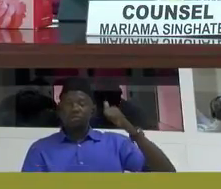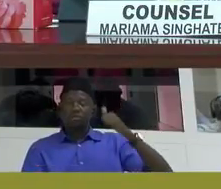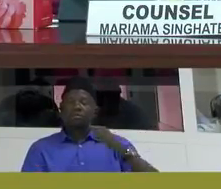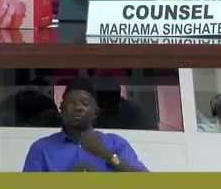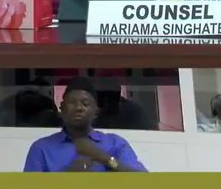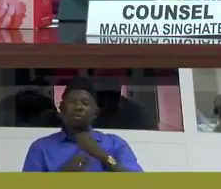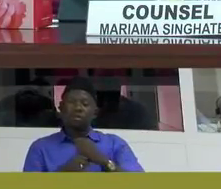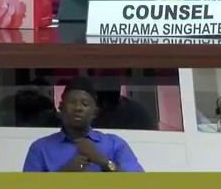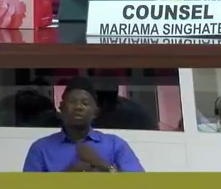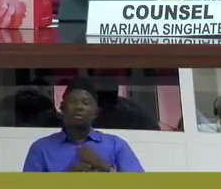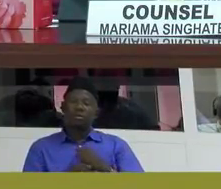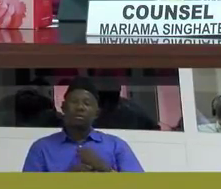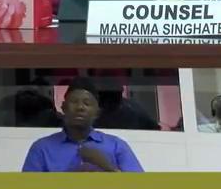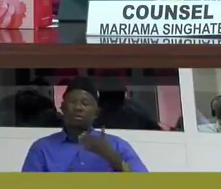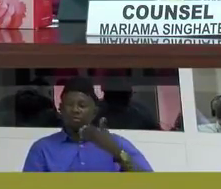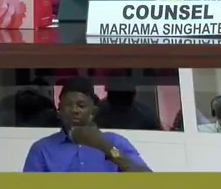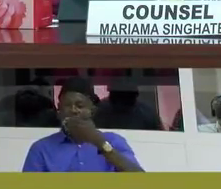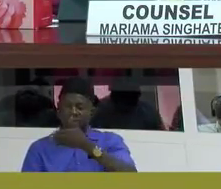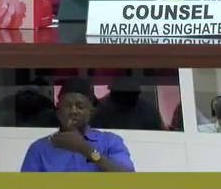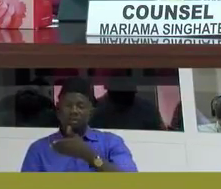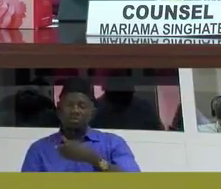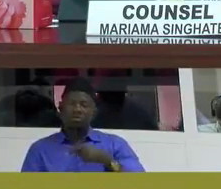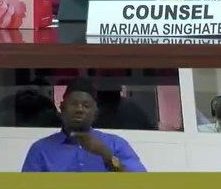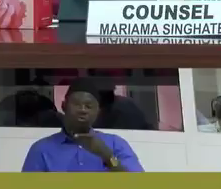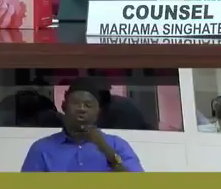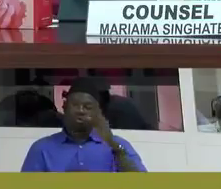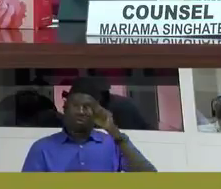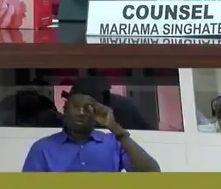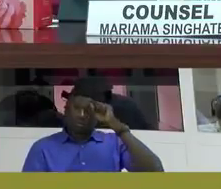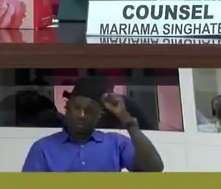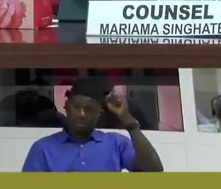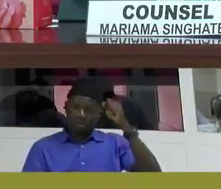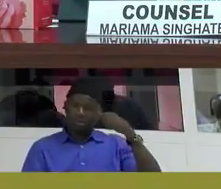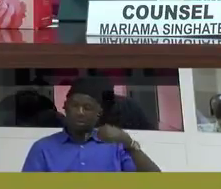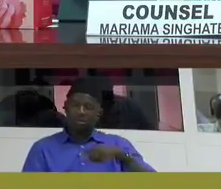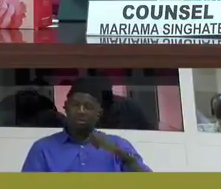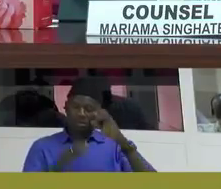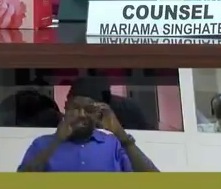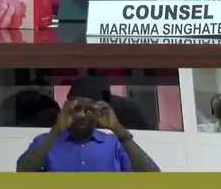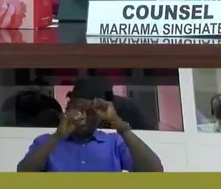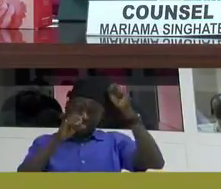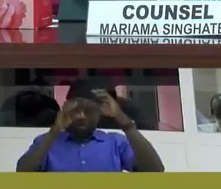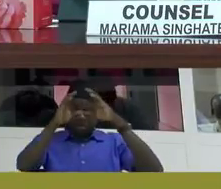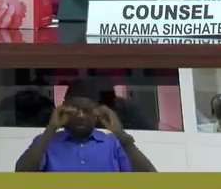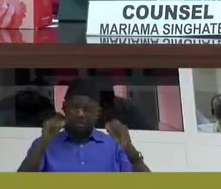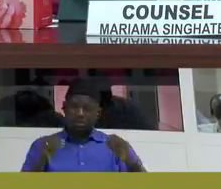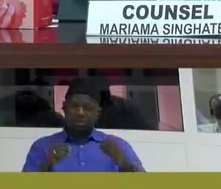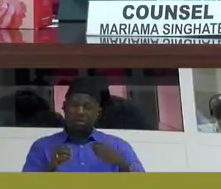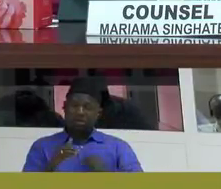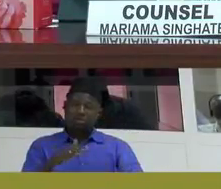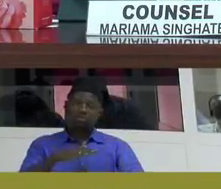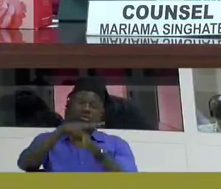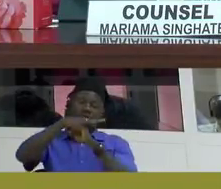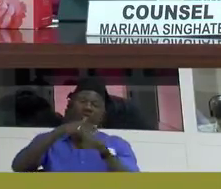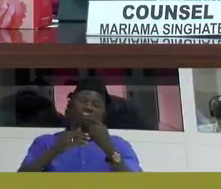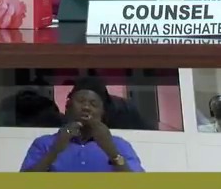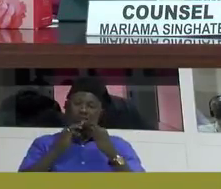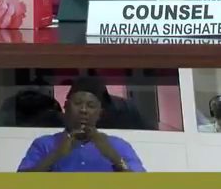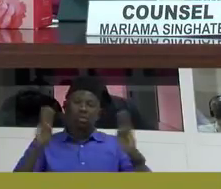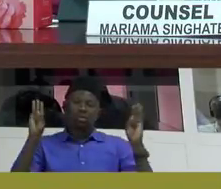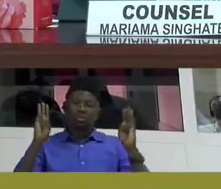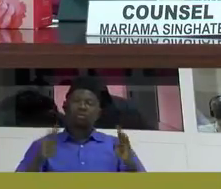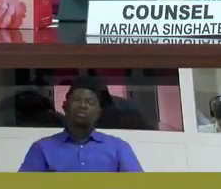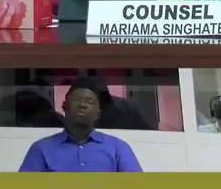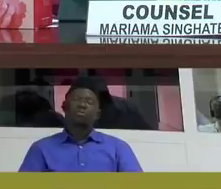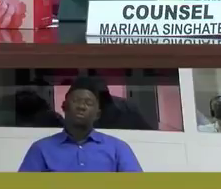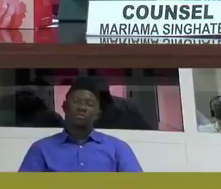made a solidarity visit to the president at State House in support of his declaration. Yes,